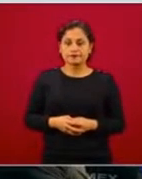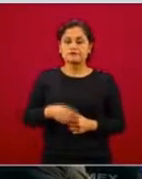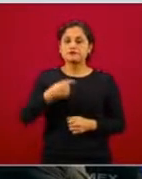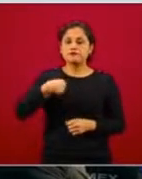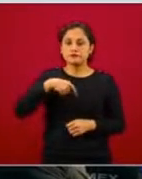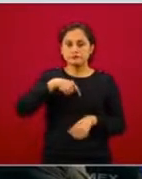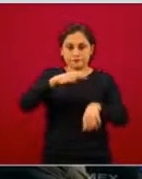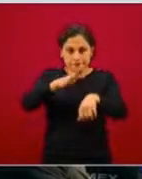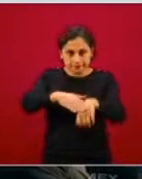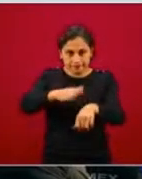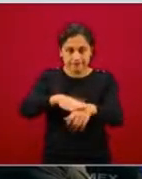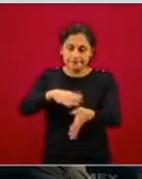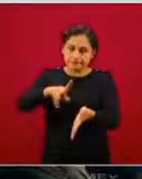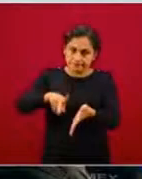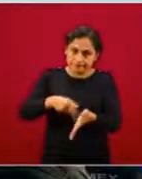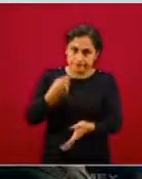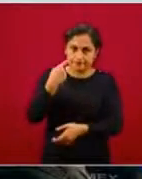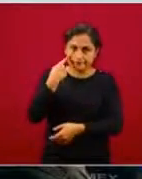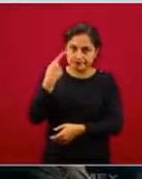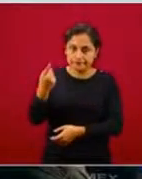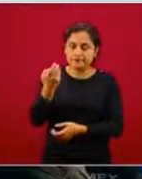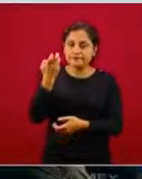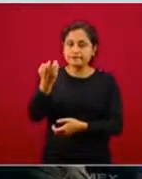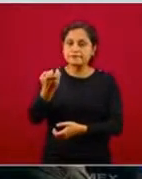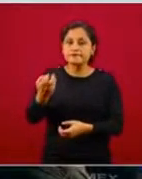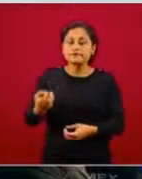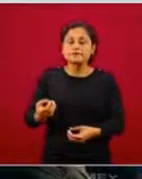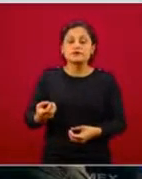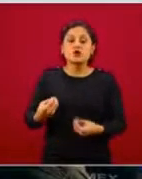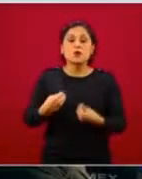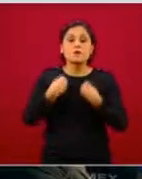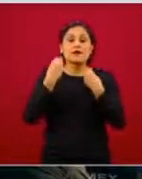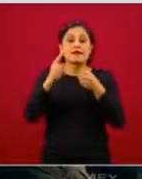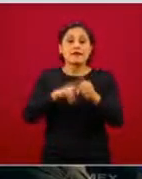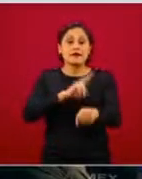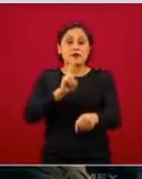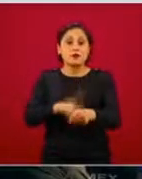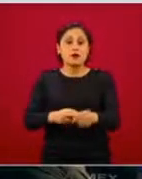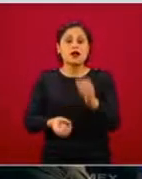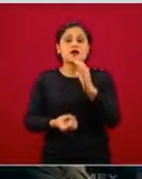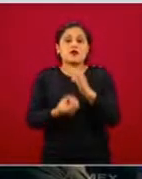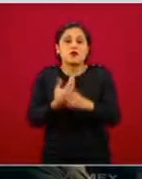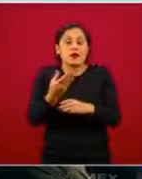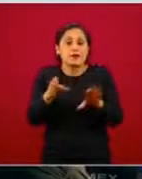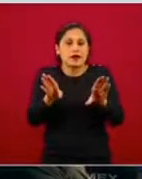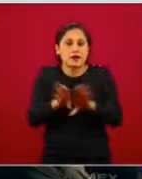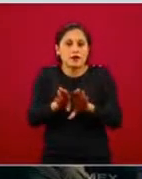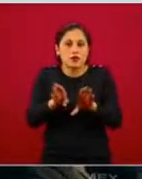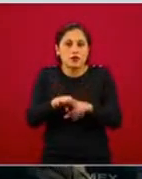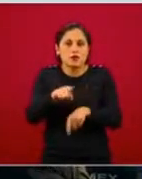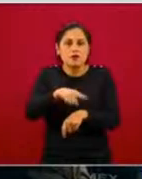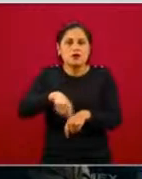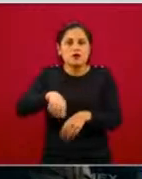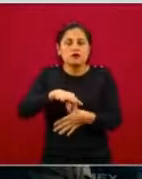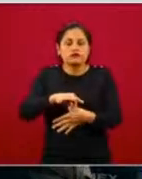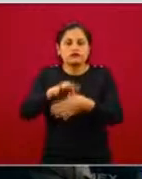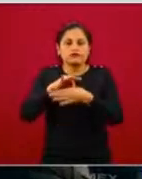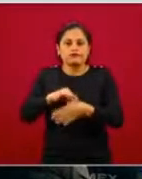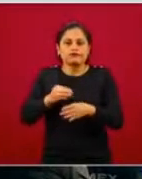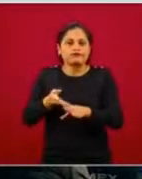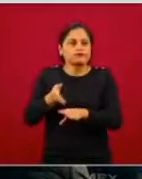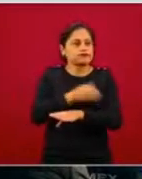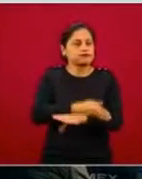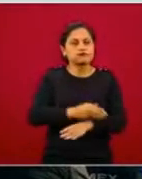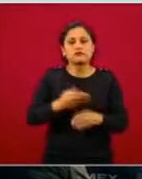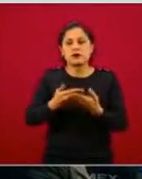What we would like to continue to insist on is how the new normal looks. What does it look like? How do we normalize it? How can we